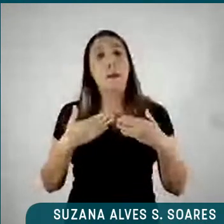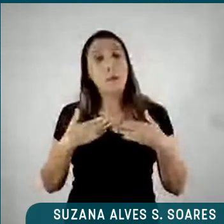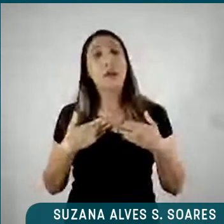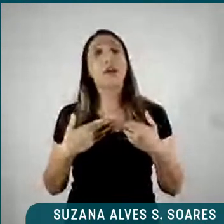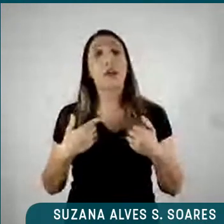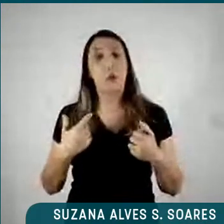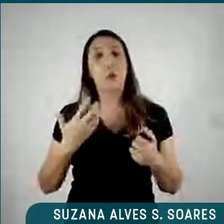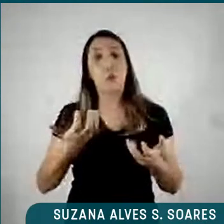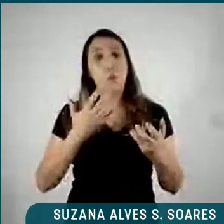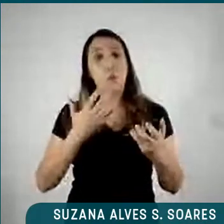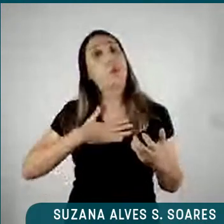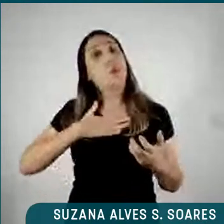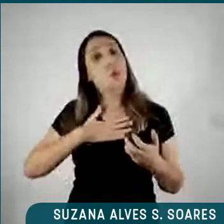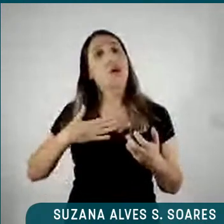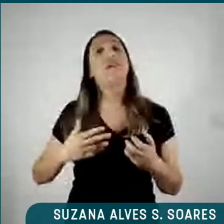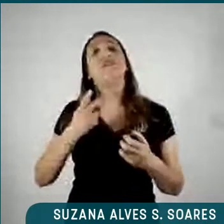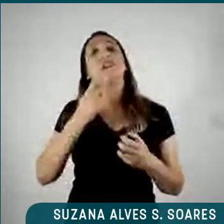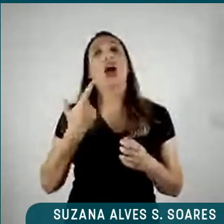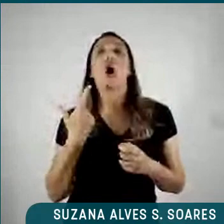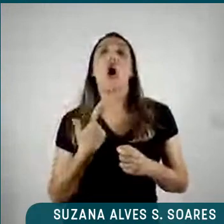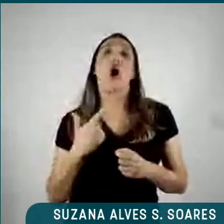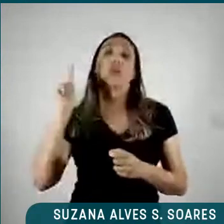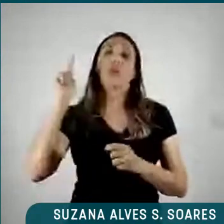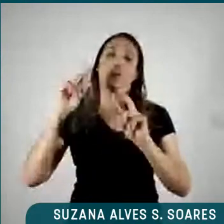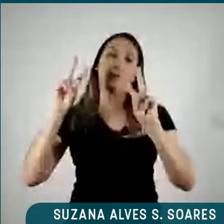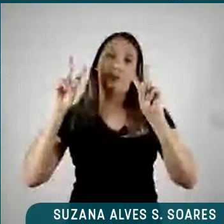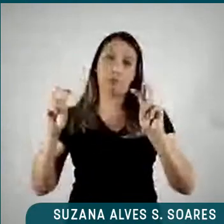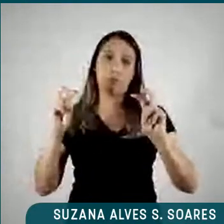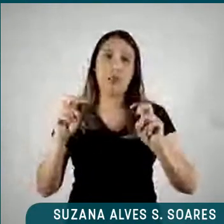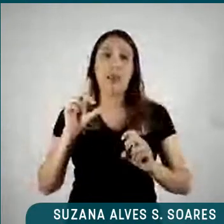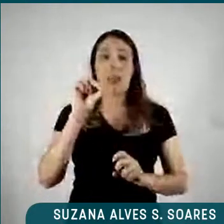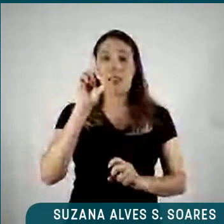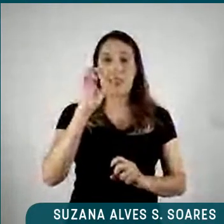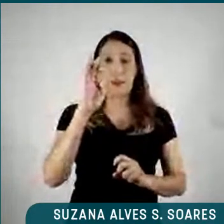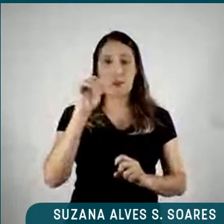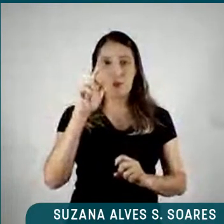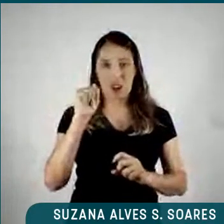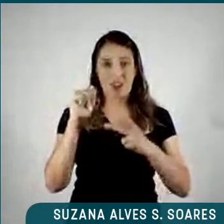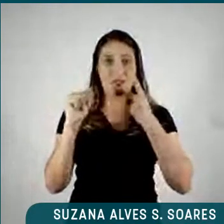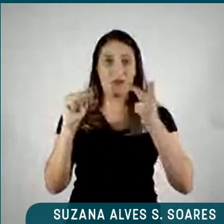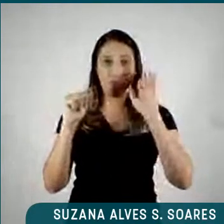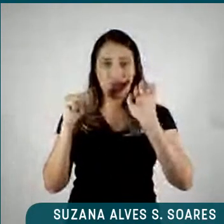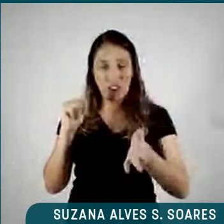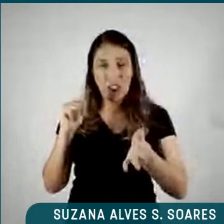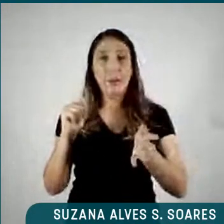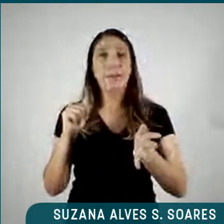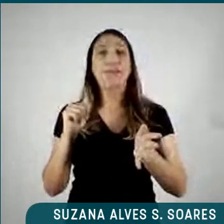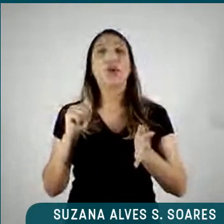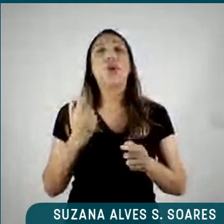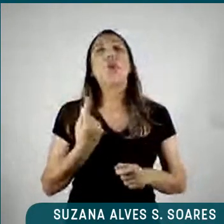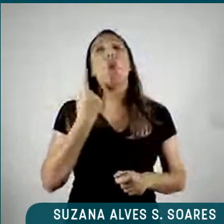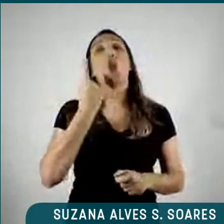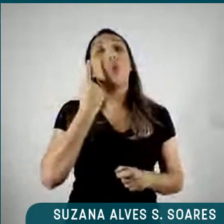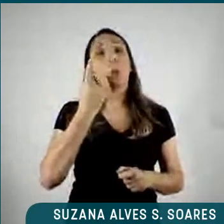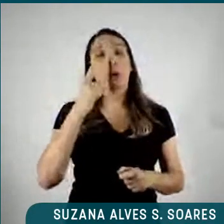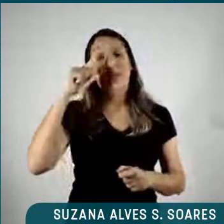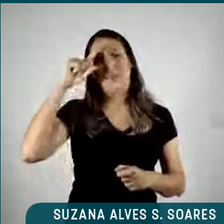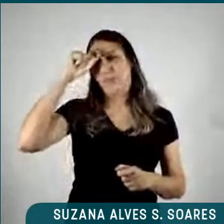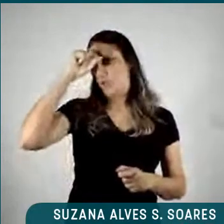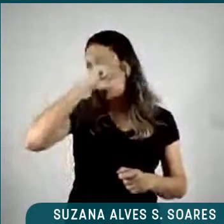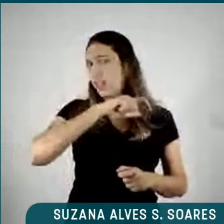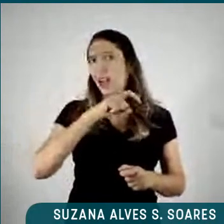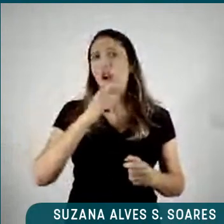Débora approached. I think that she explained really clearly the points. I will talk about something